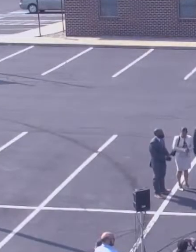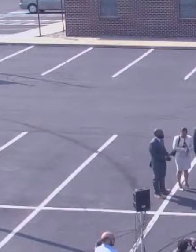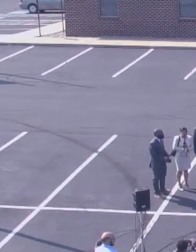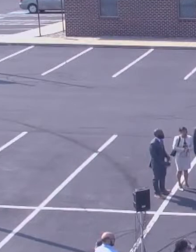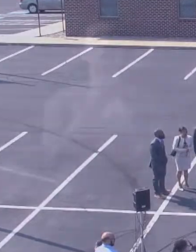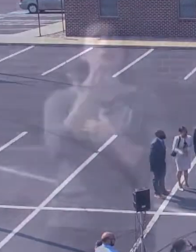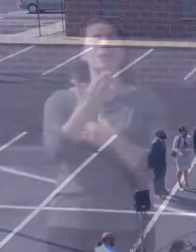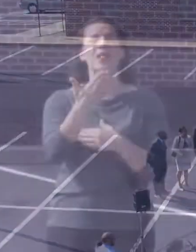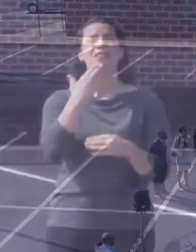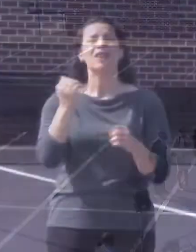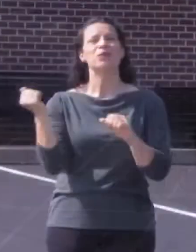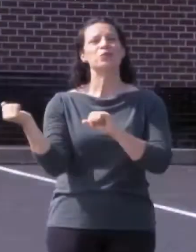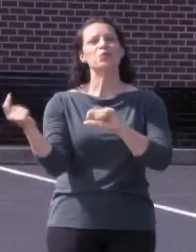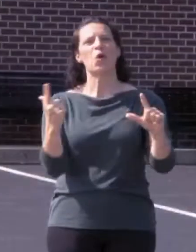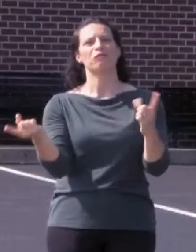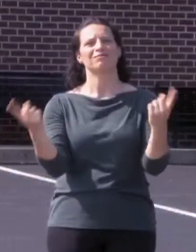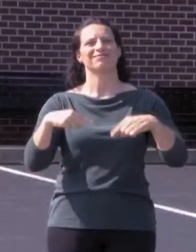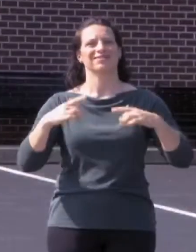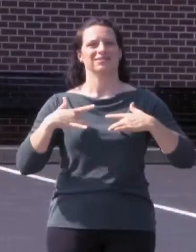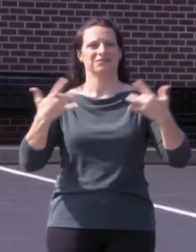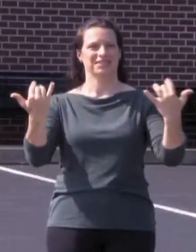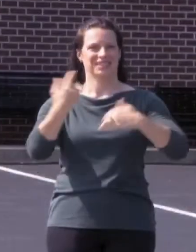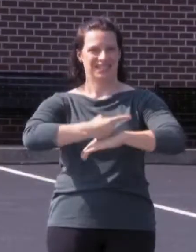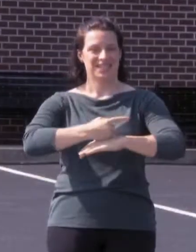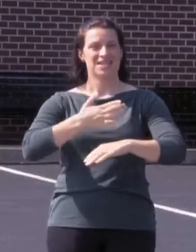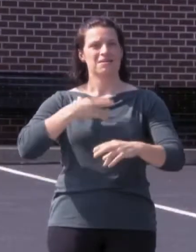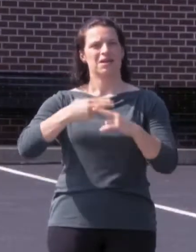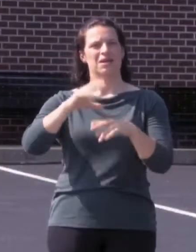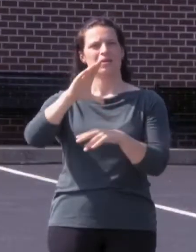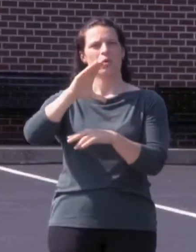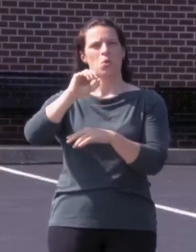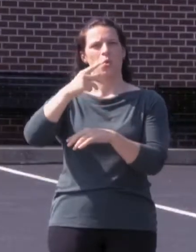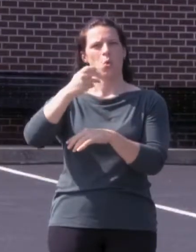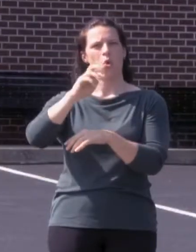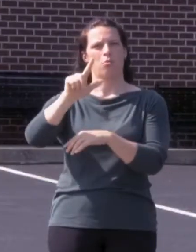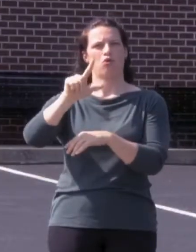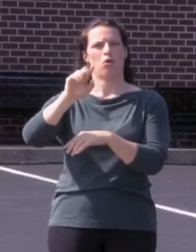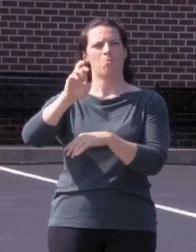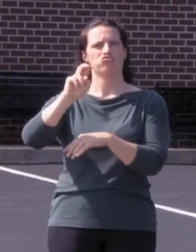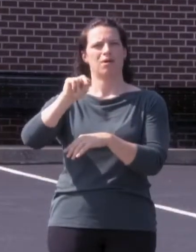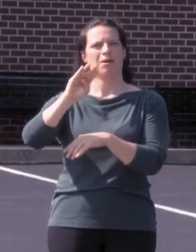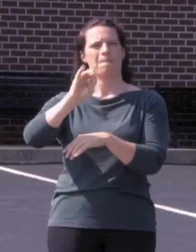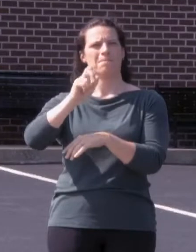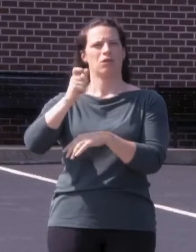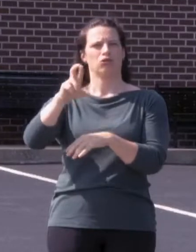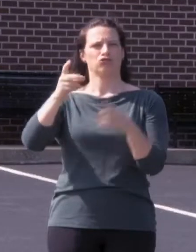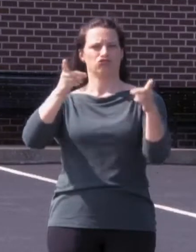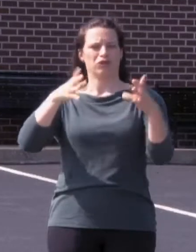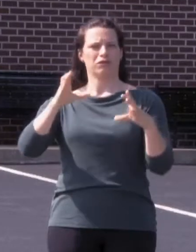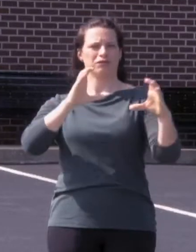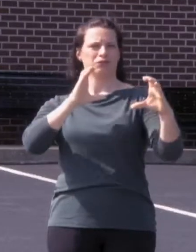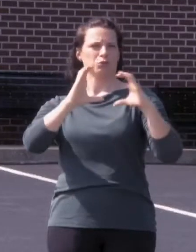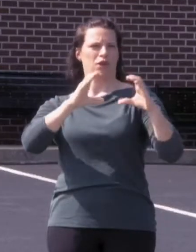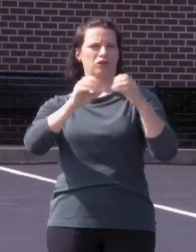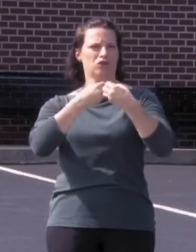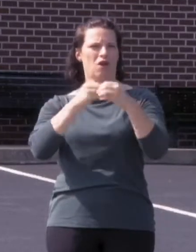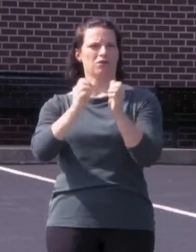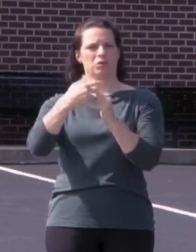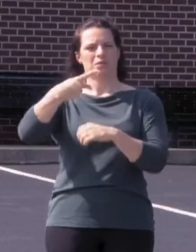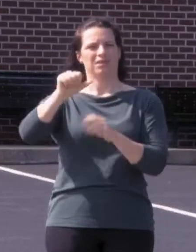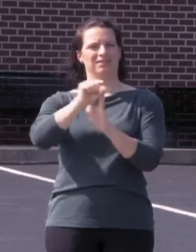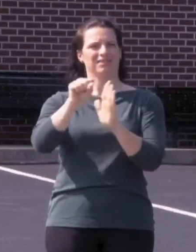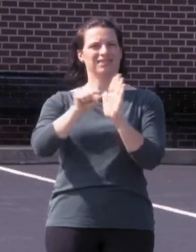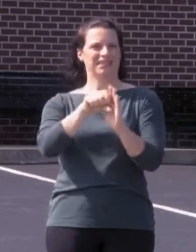Good morning, and thank you all for attending today's event. My name is Corporal Brent Miller, and I'm the Director of the Communications Office with the Pennsylvania